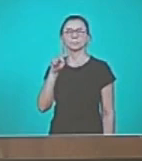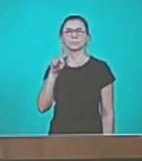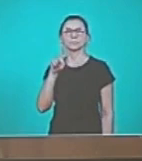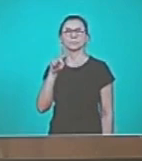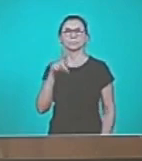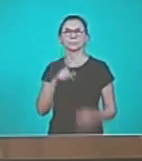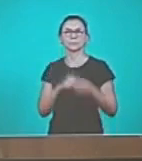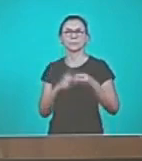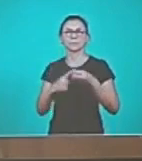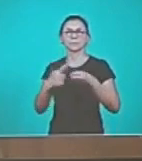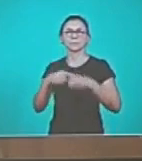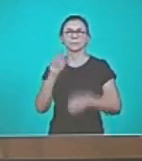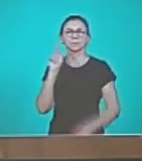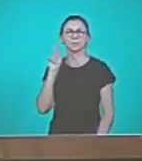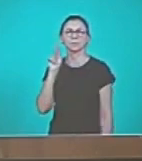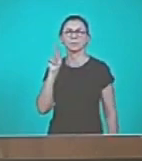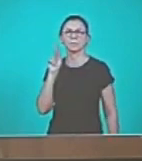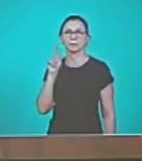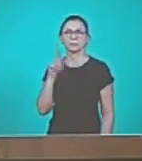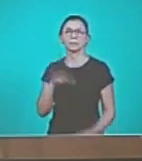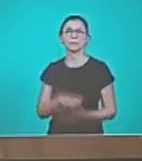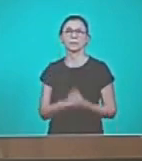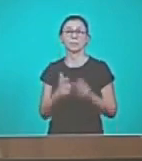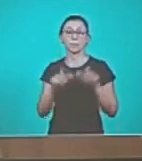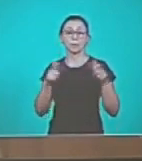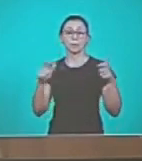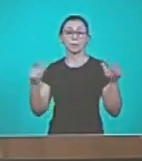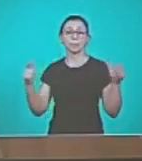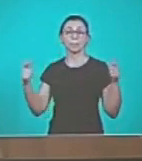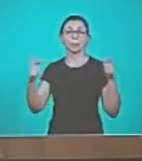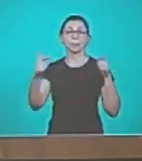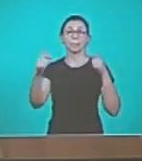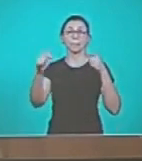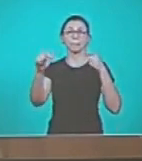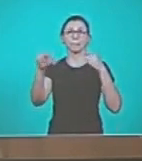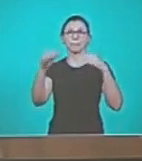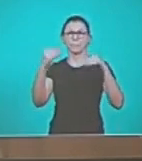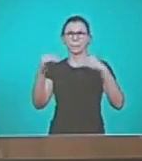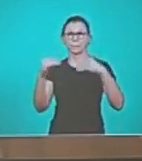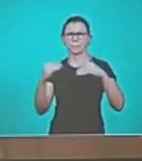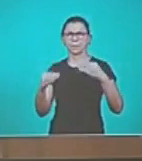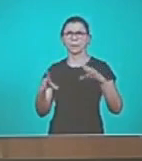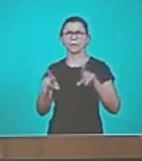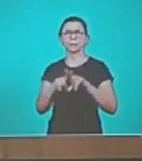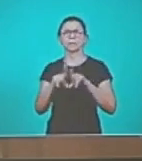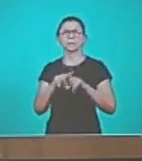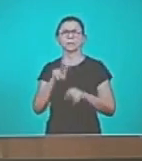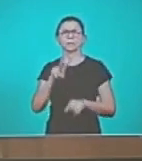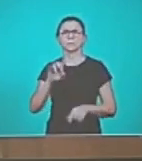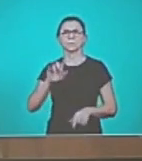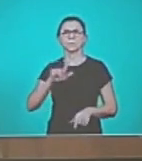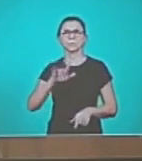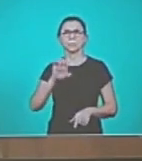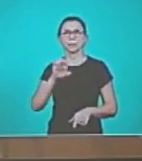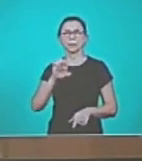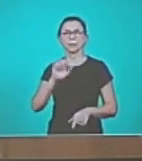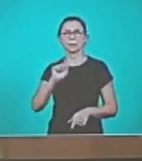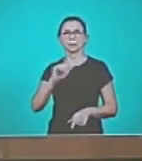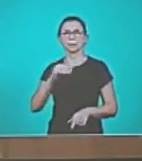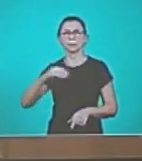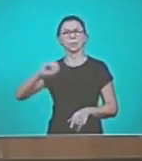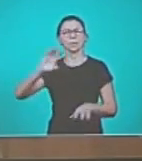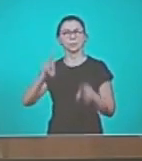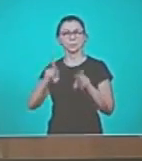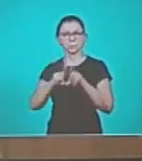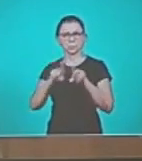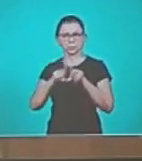This may be the greatest number of contributions. But there are other cities there in the valley